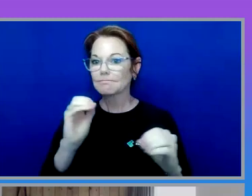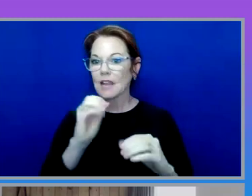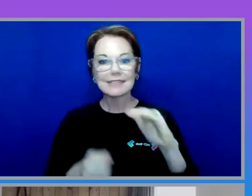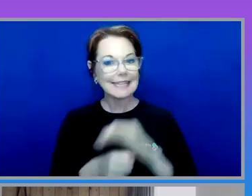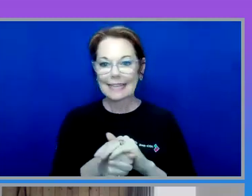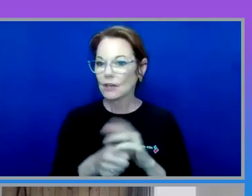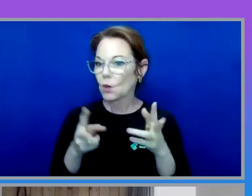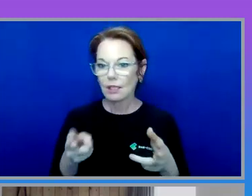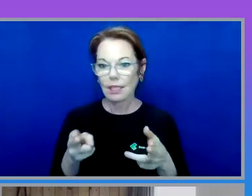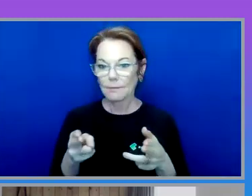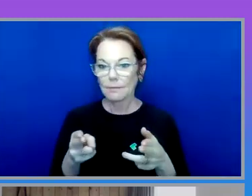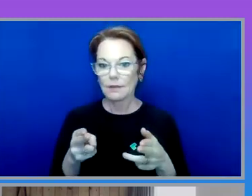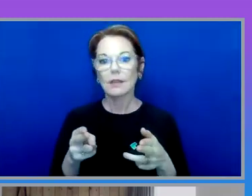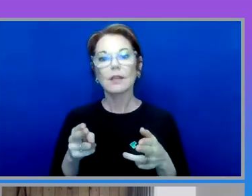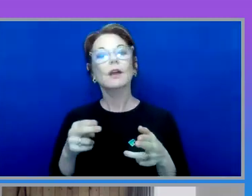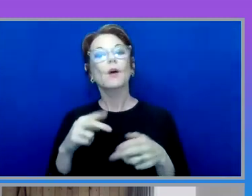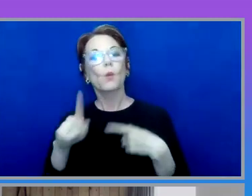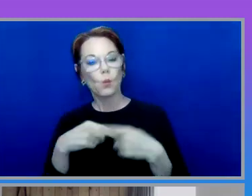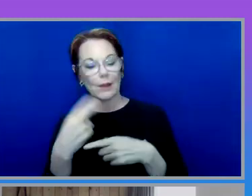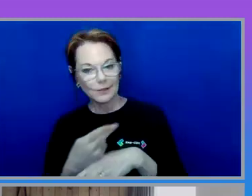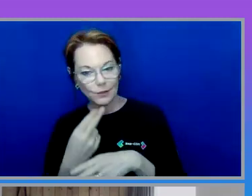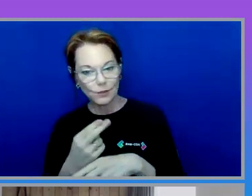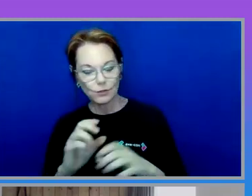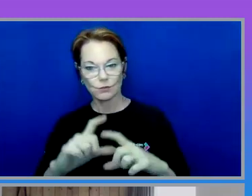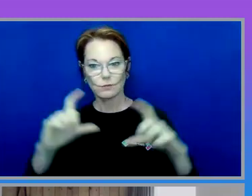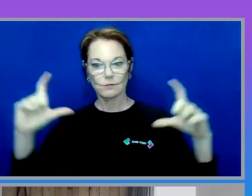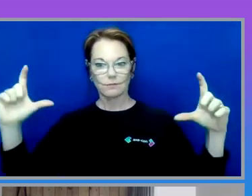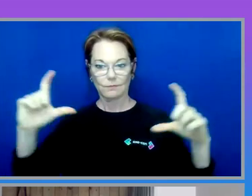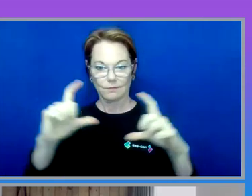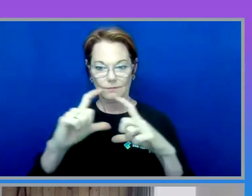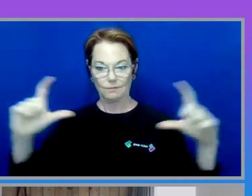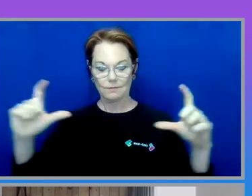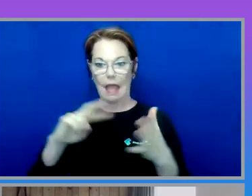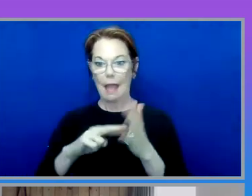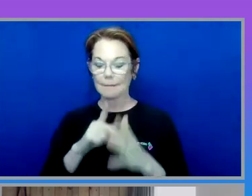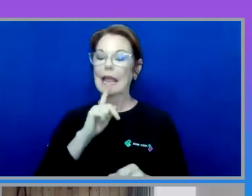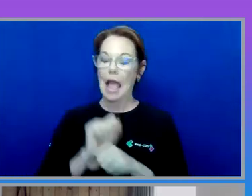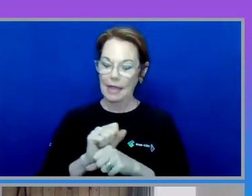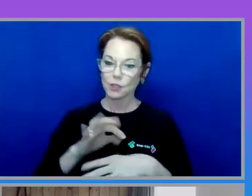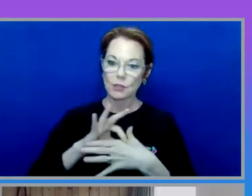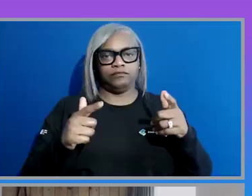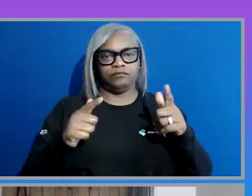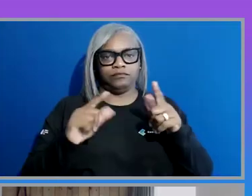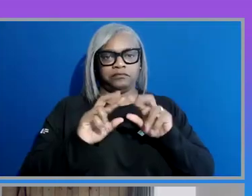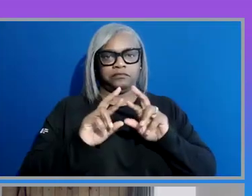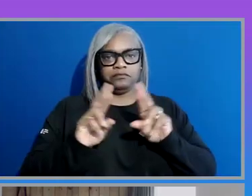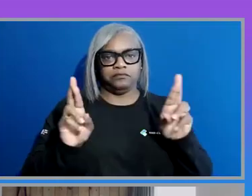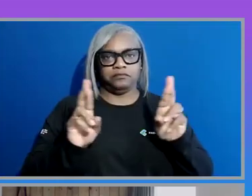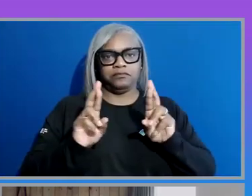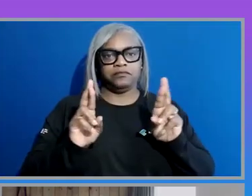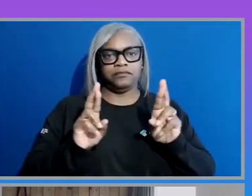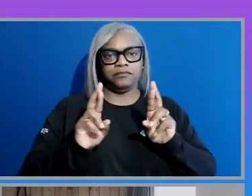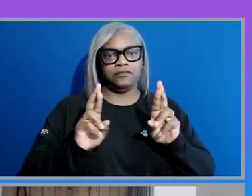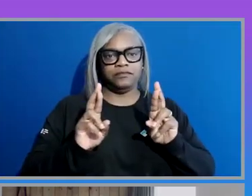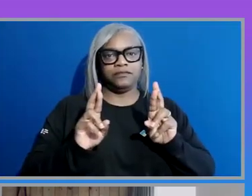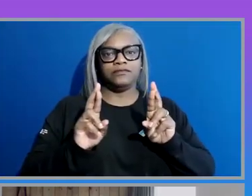browser zoom is used. And I'm not talking about background graphics, I'm talking about actual content. The content is still visible and fits